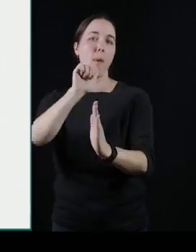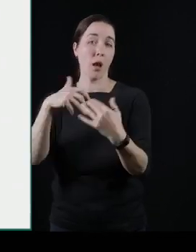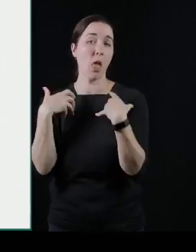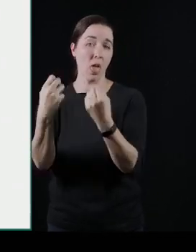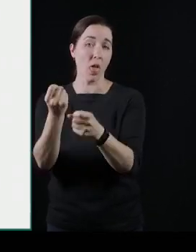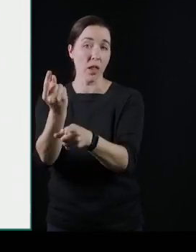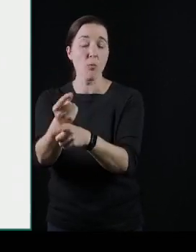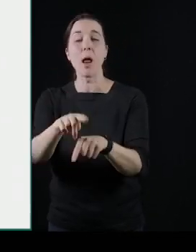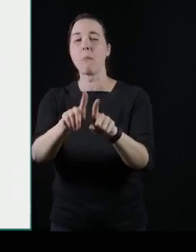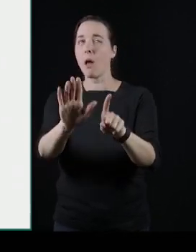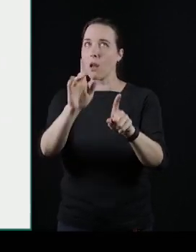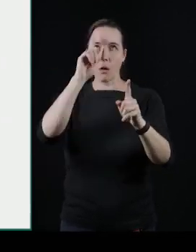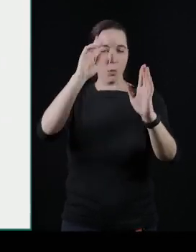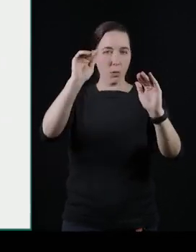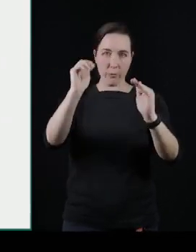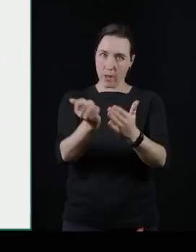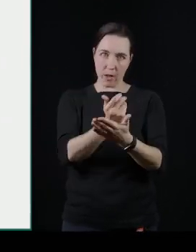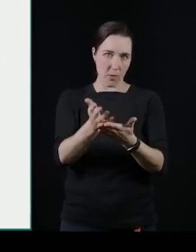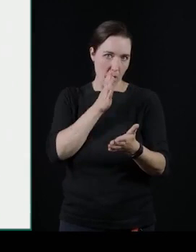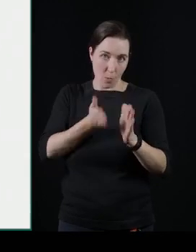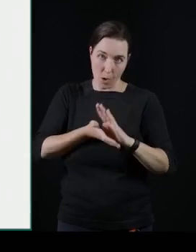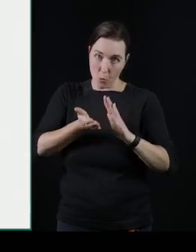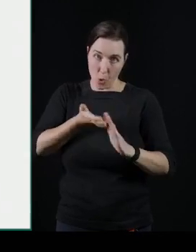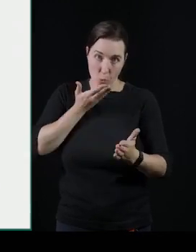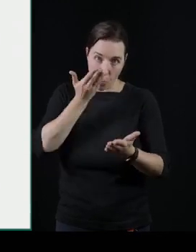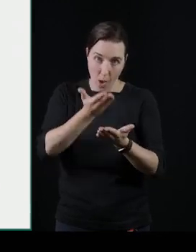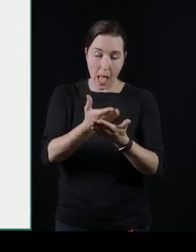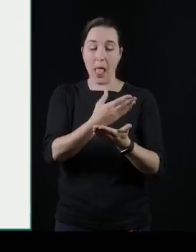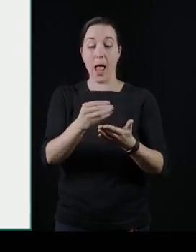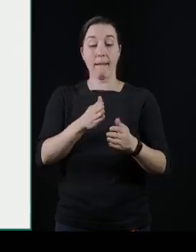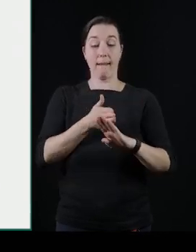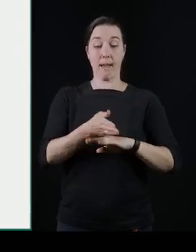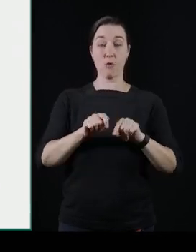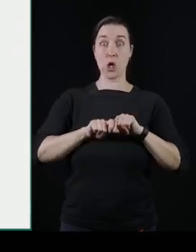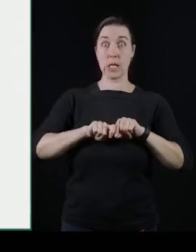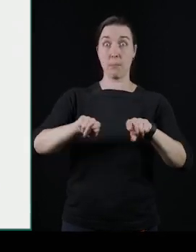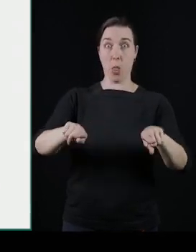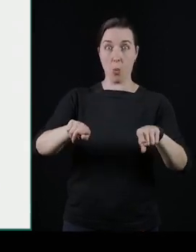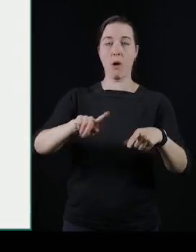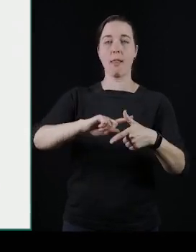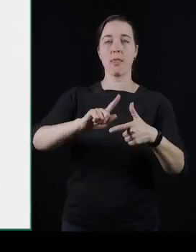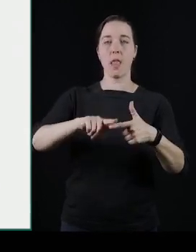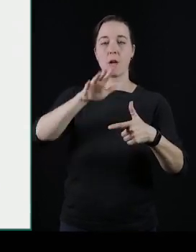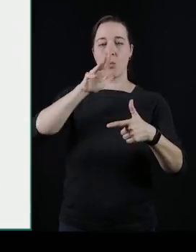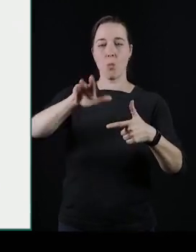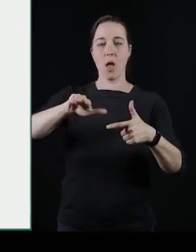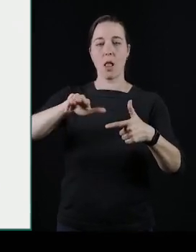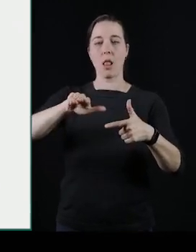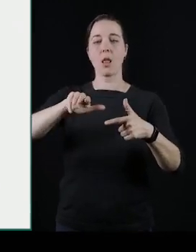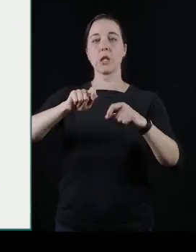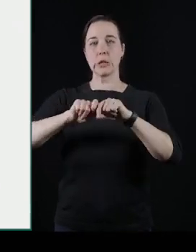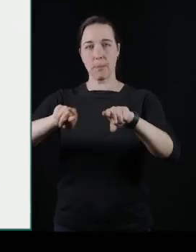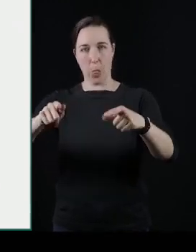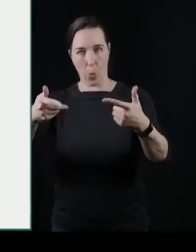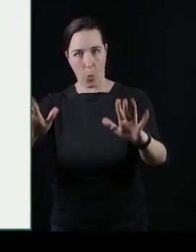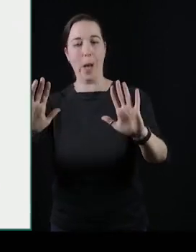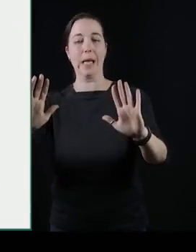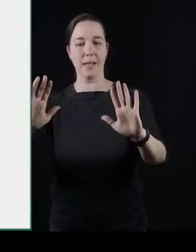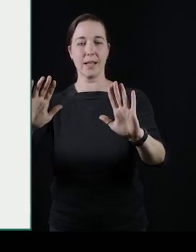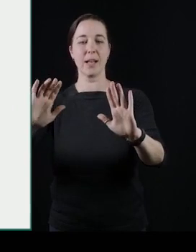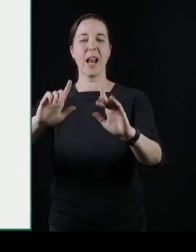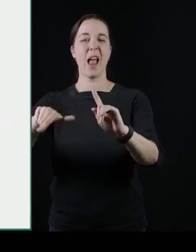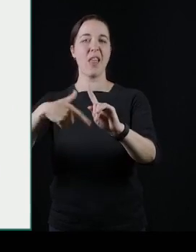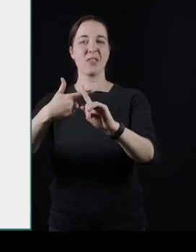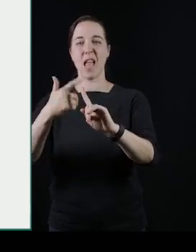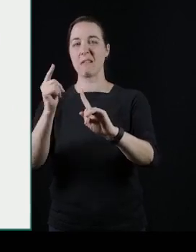the unhealthy state, right? But hopefully everything will work well, and from the deploying state, we will reach deployed,